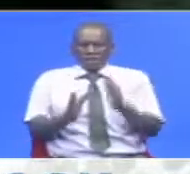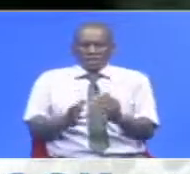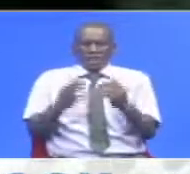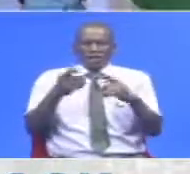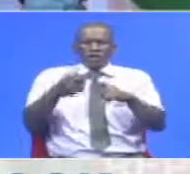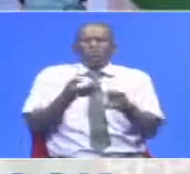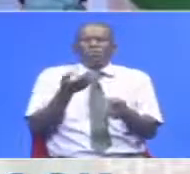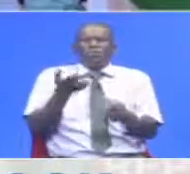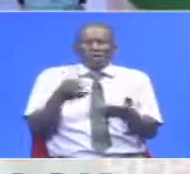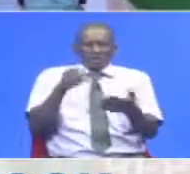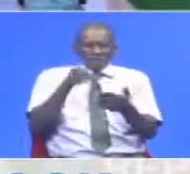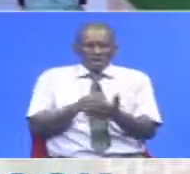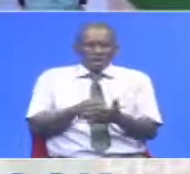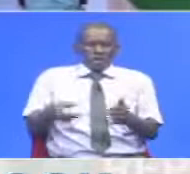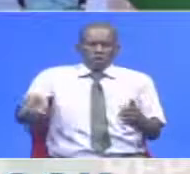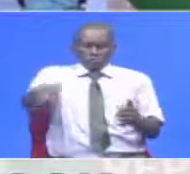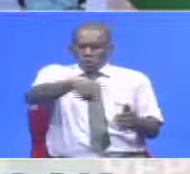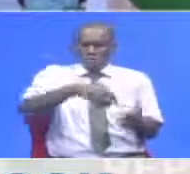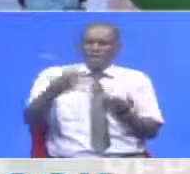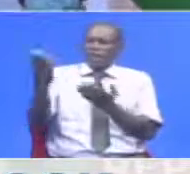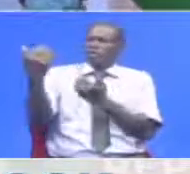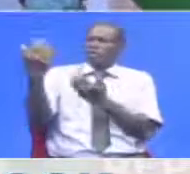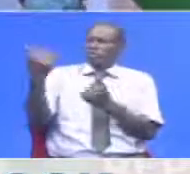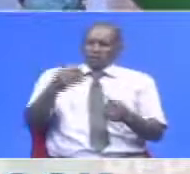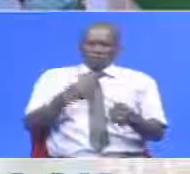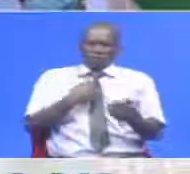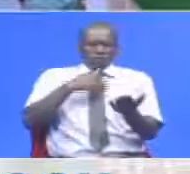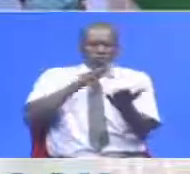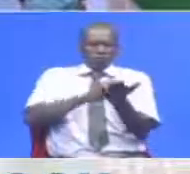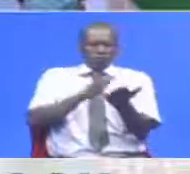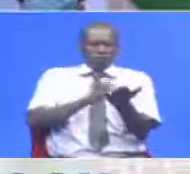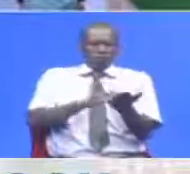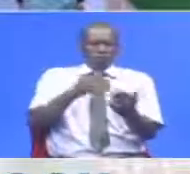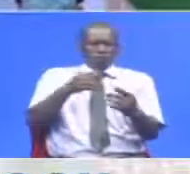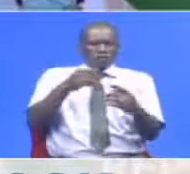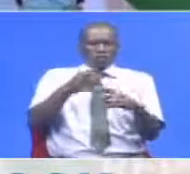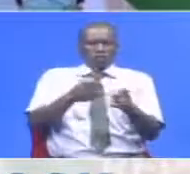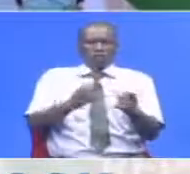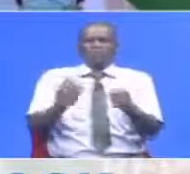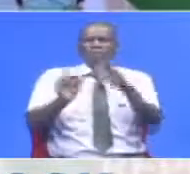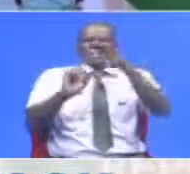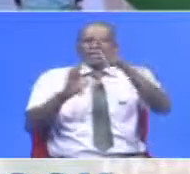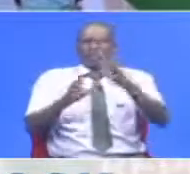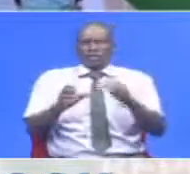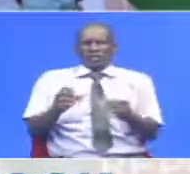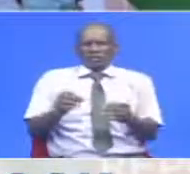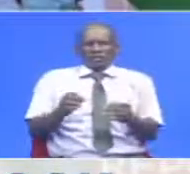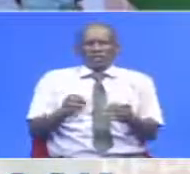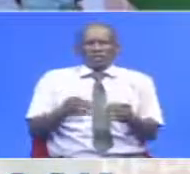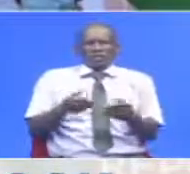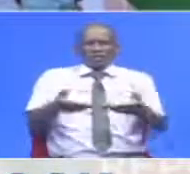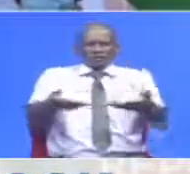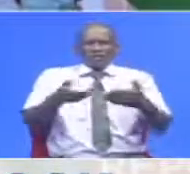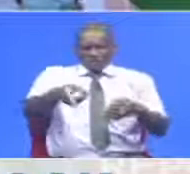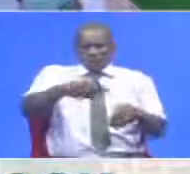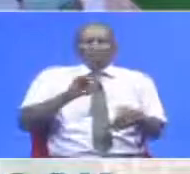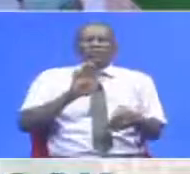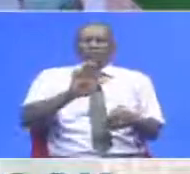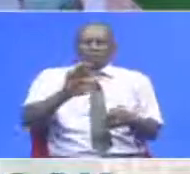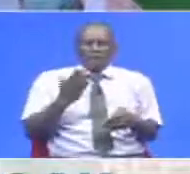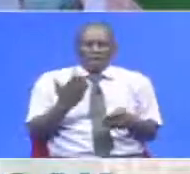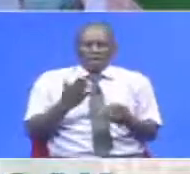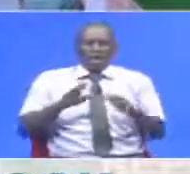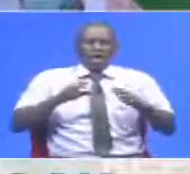there, we expect to get comments from the ministry. They give us feedback on